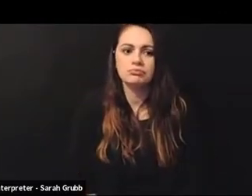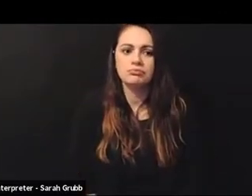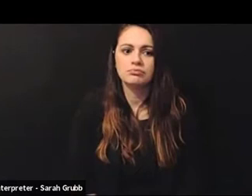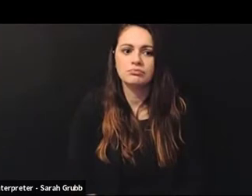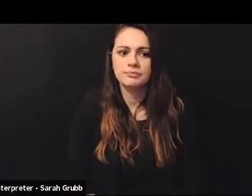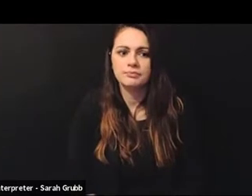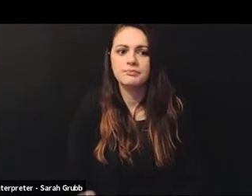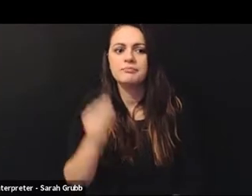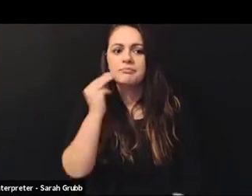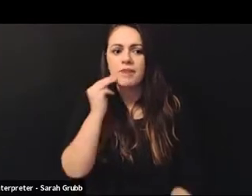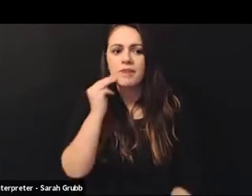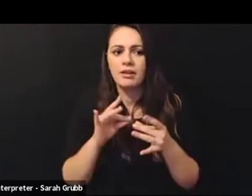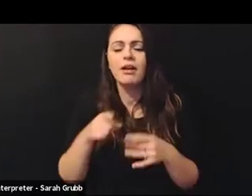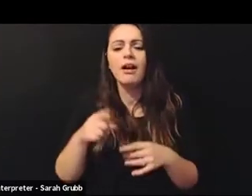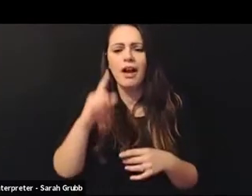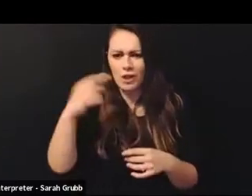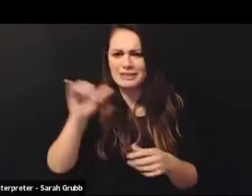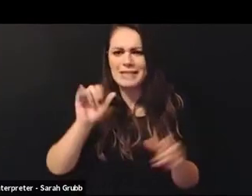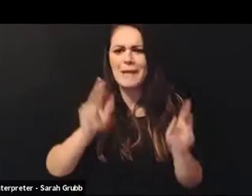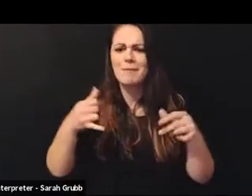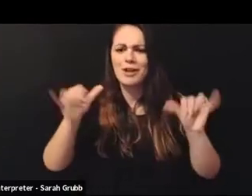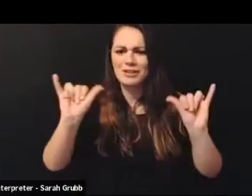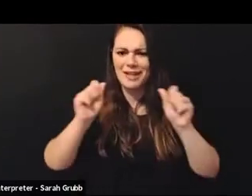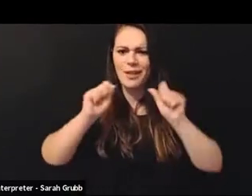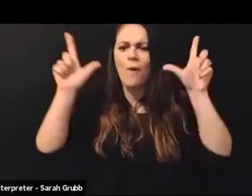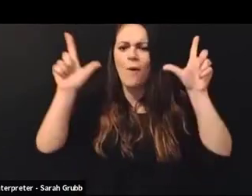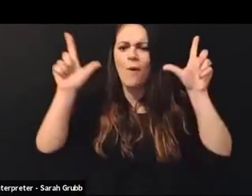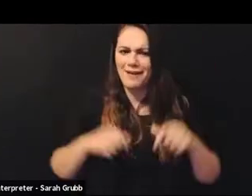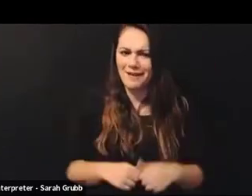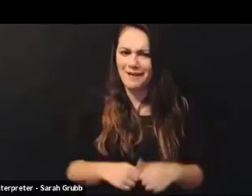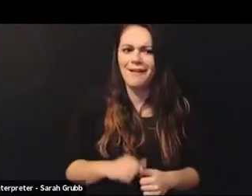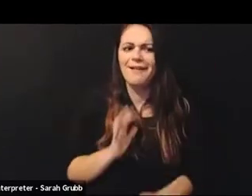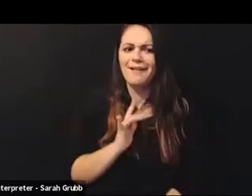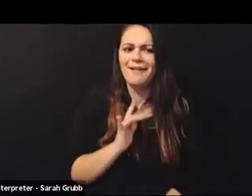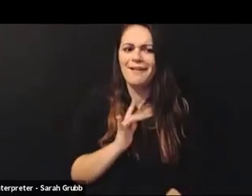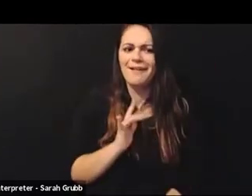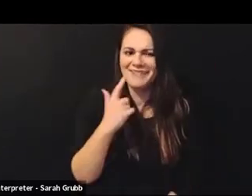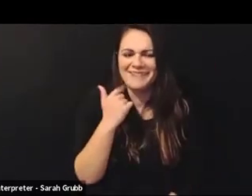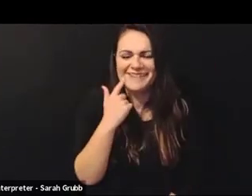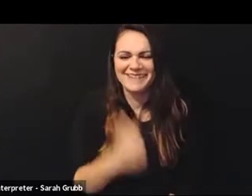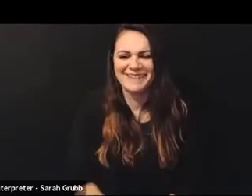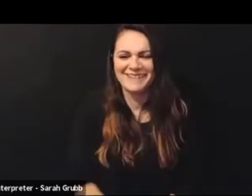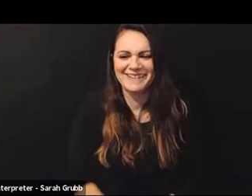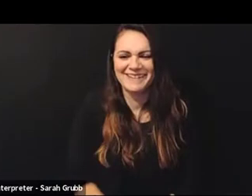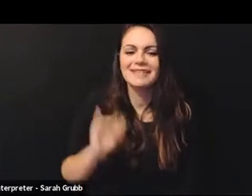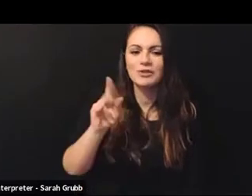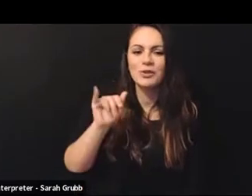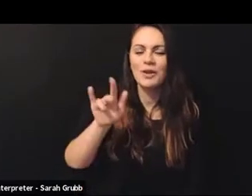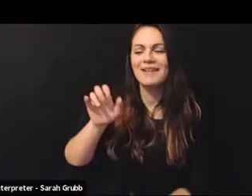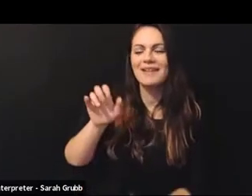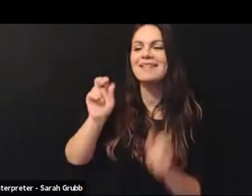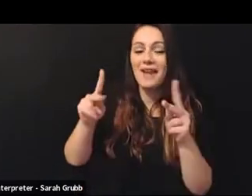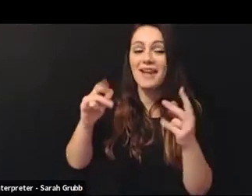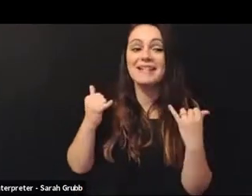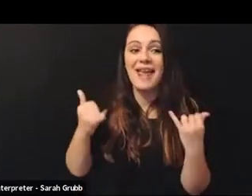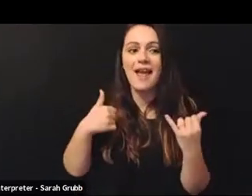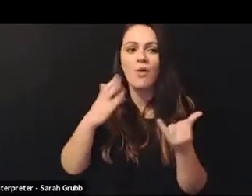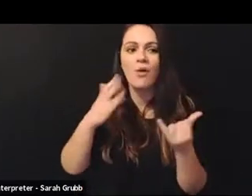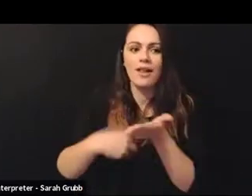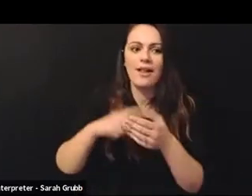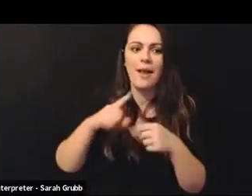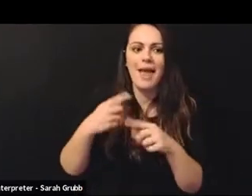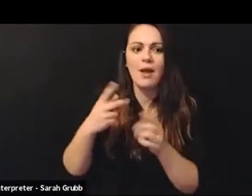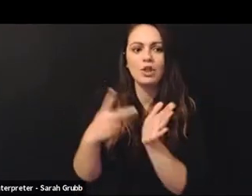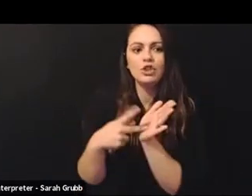awake, so you're good. All right. Okay. Now we're going to get into this whole idea of dual diagnosis, you